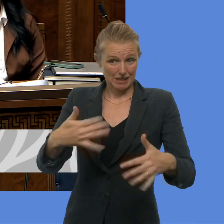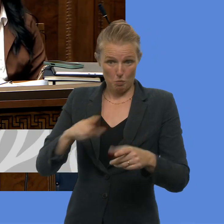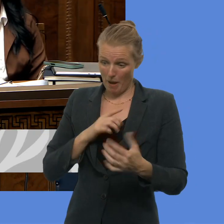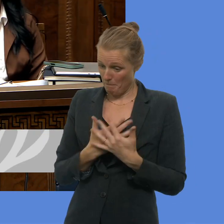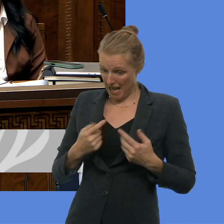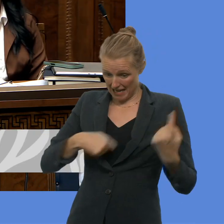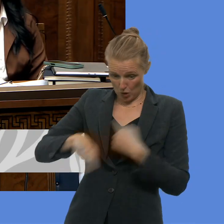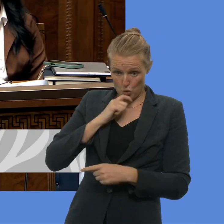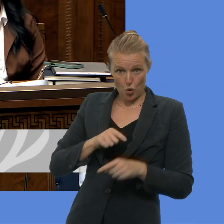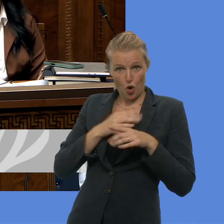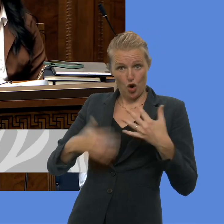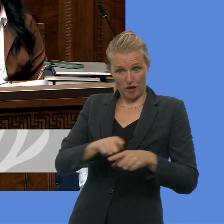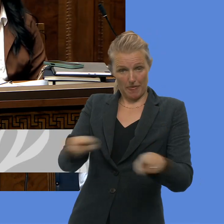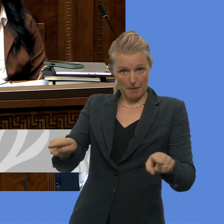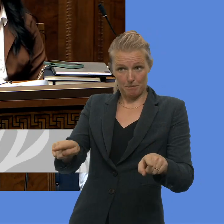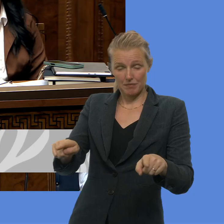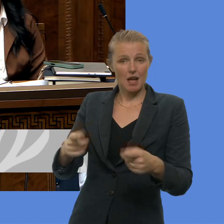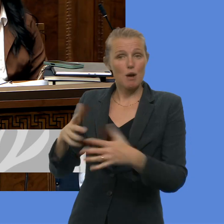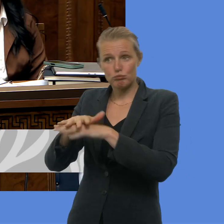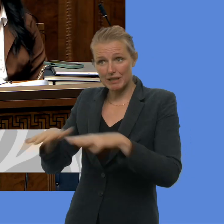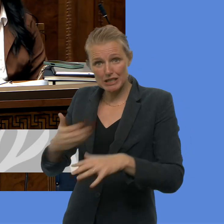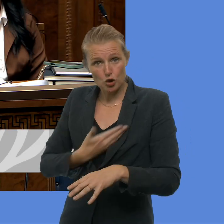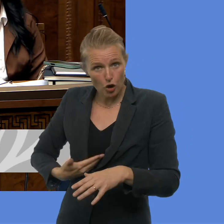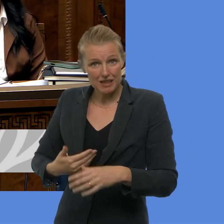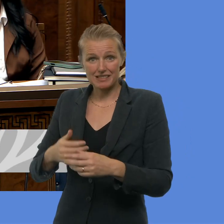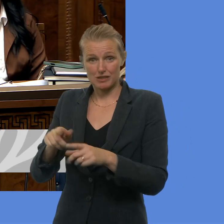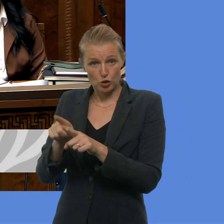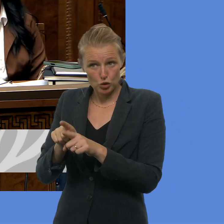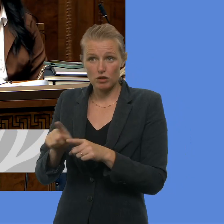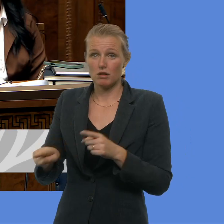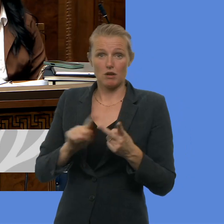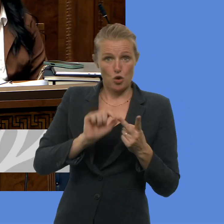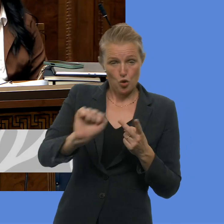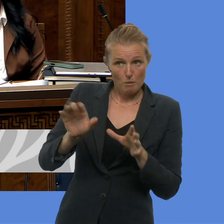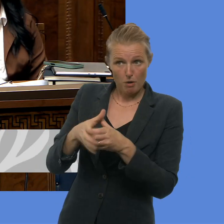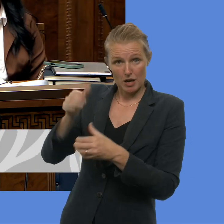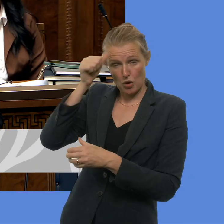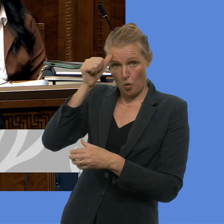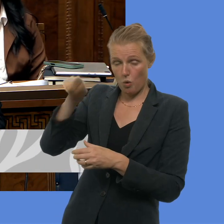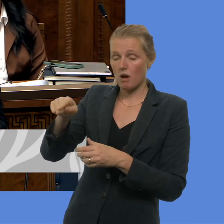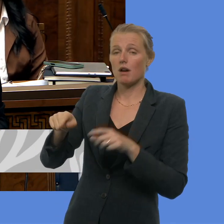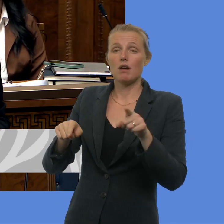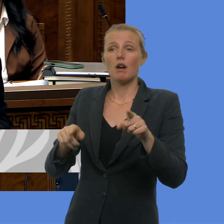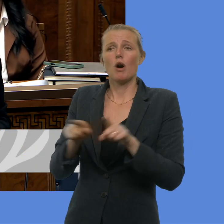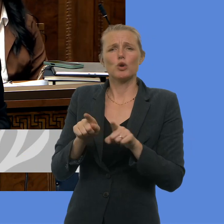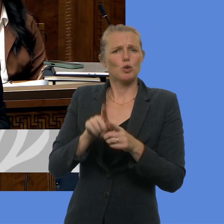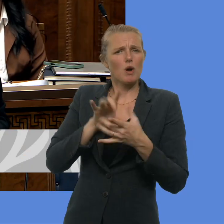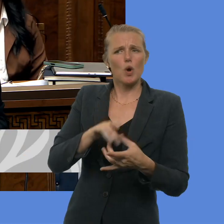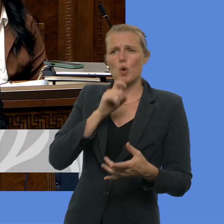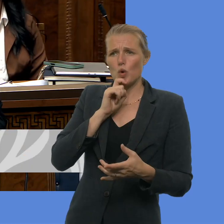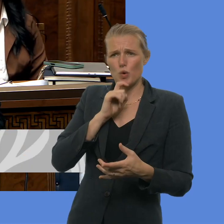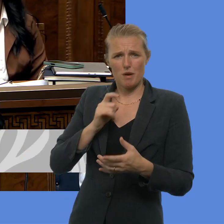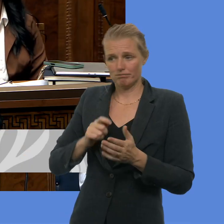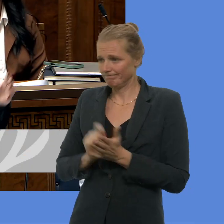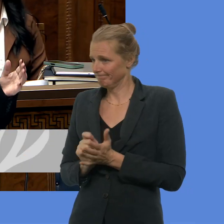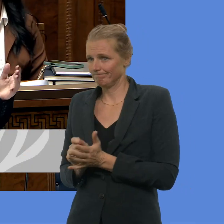past. There are many people in terms of British state loyalists who donned the Ulster Beret. Your own party would know a lot about that. In terms of those who ran weapons and